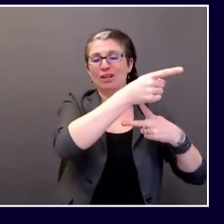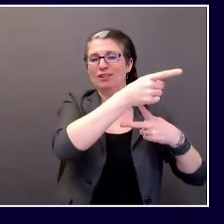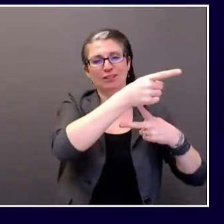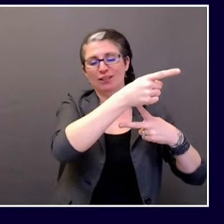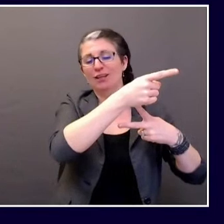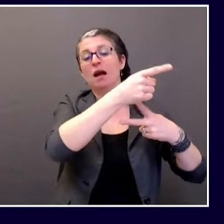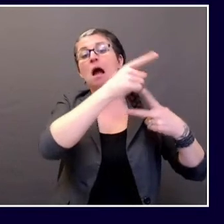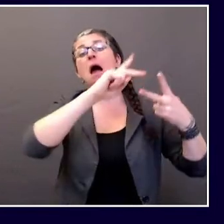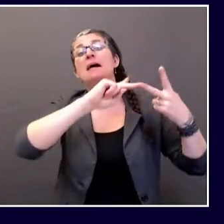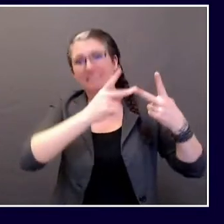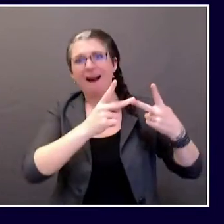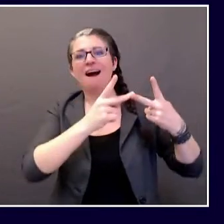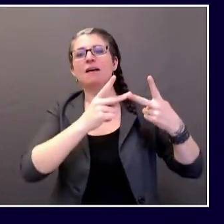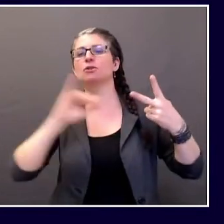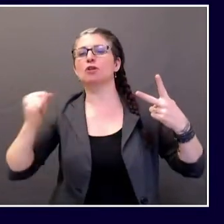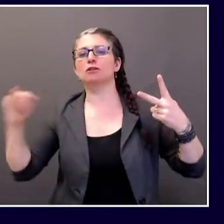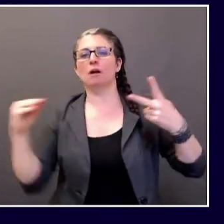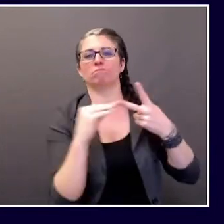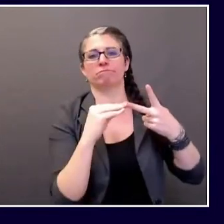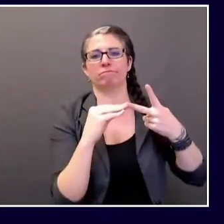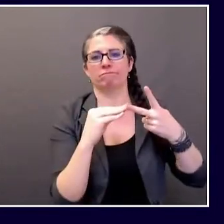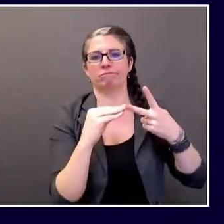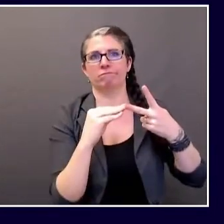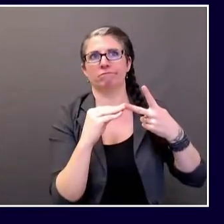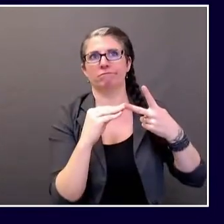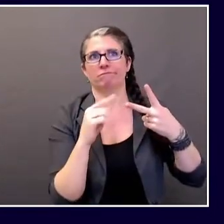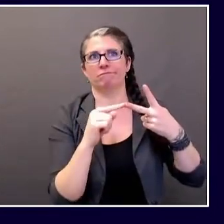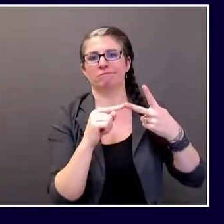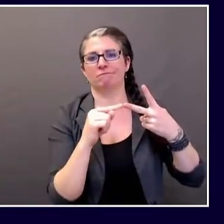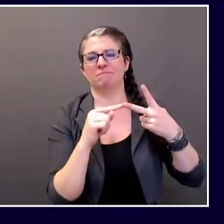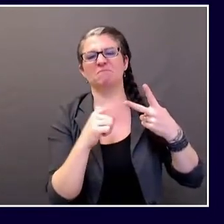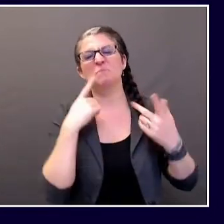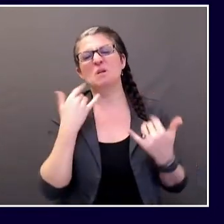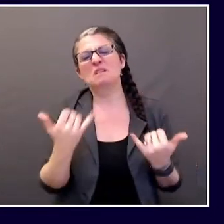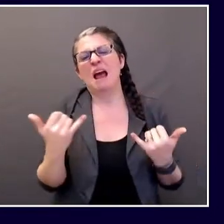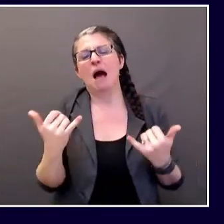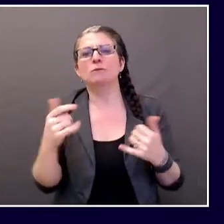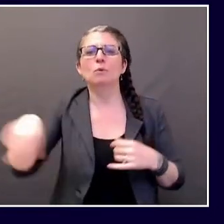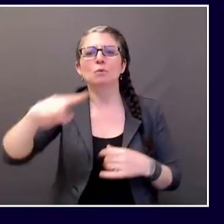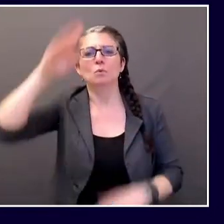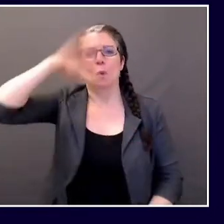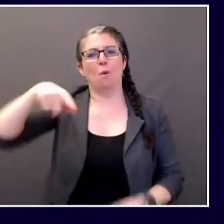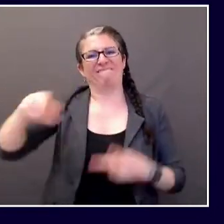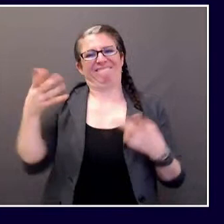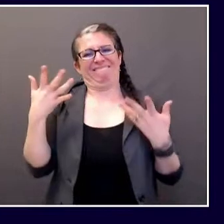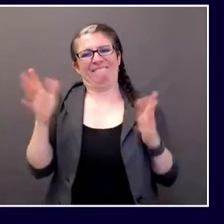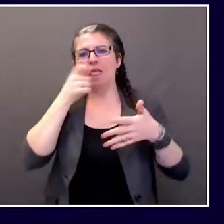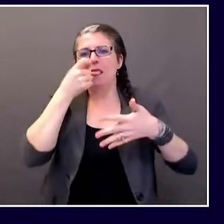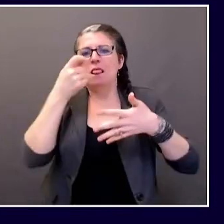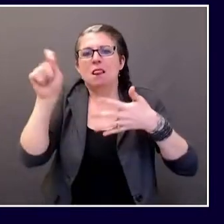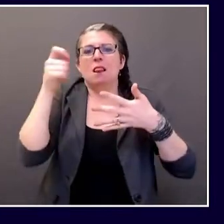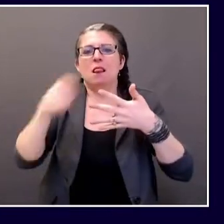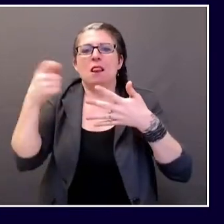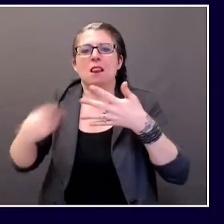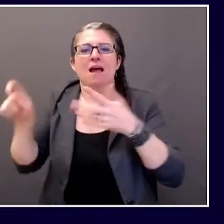vaccine for right now will be included in our second dose numbers on our website, because that